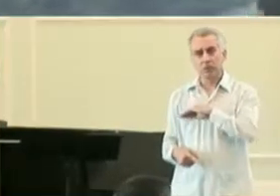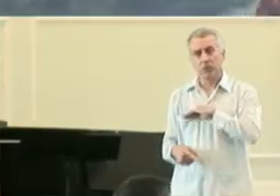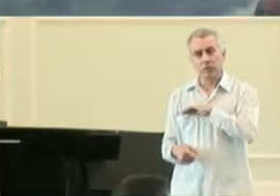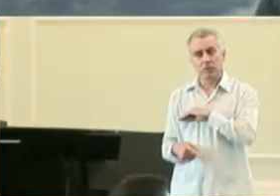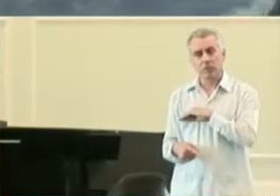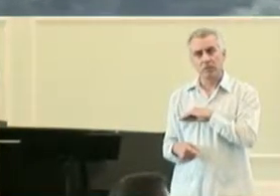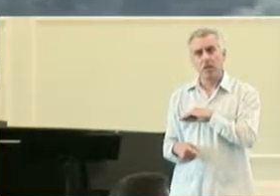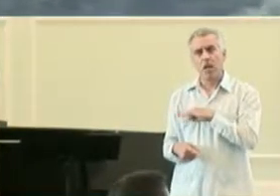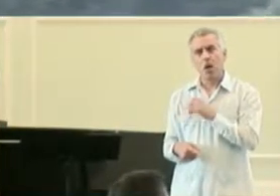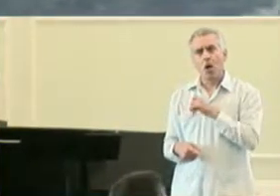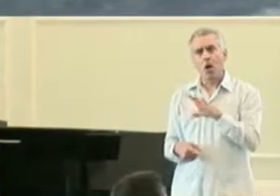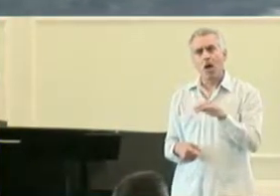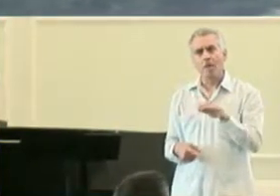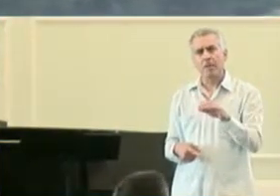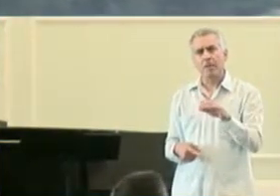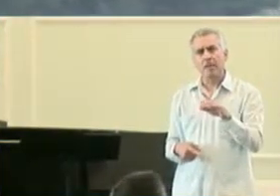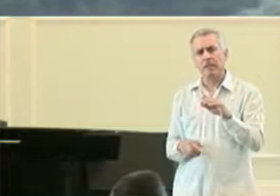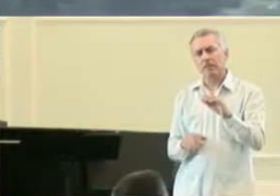Or am I hiding my gift?